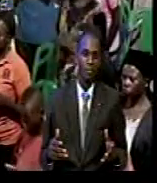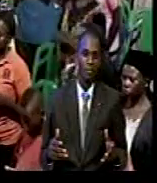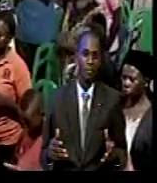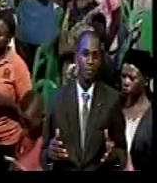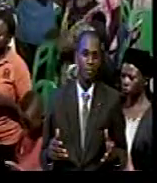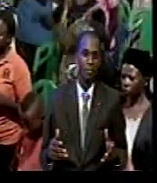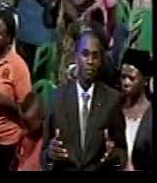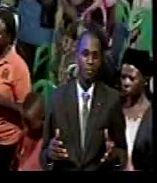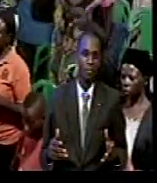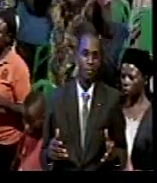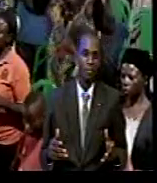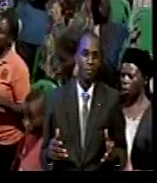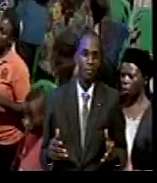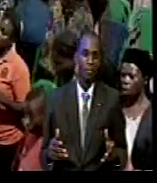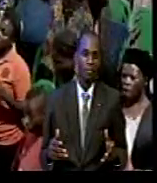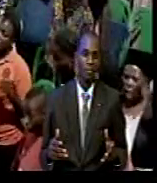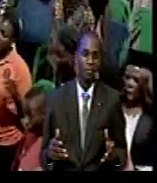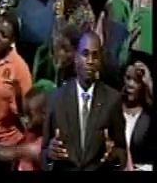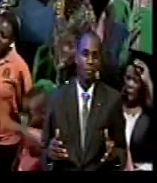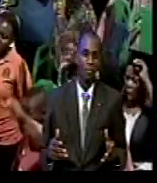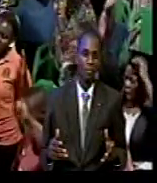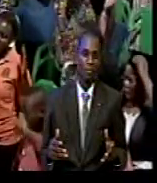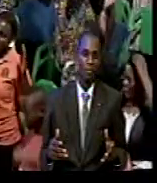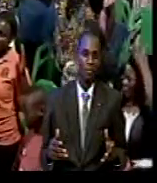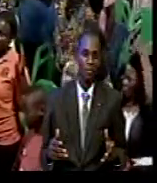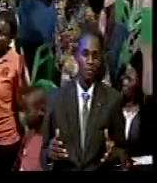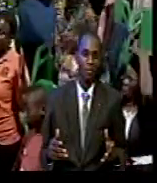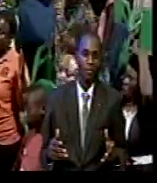Jesus' name we pray.